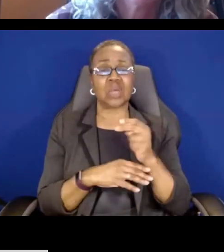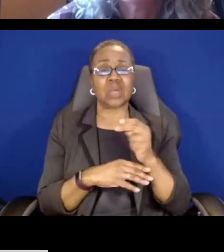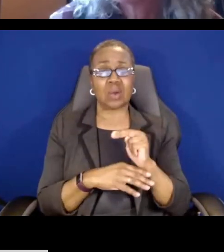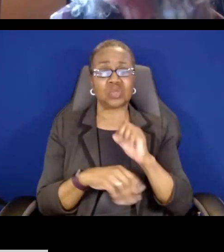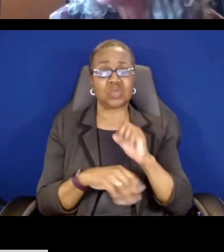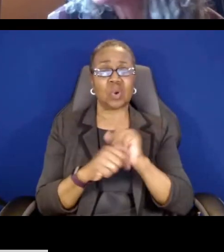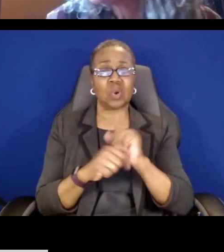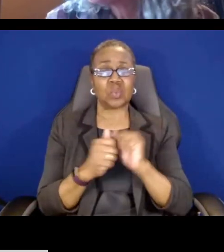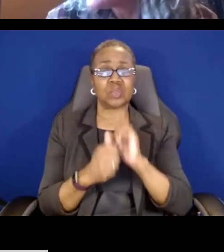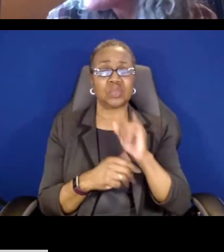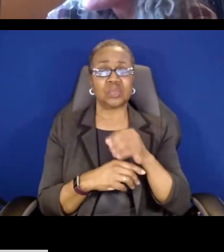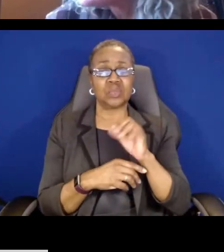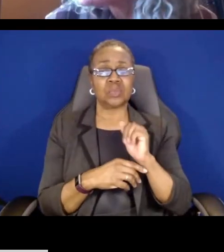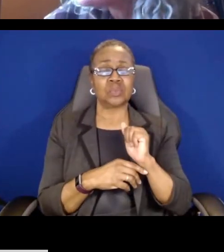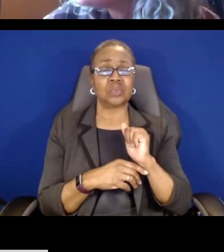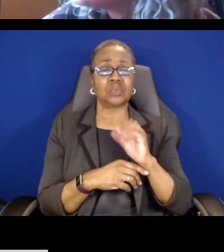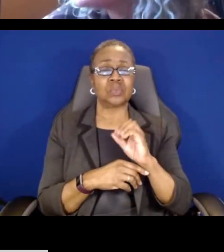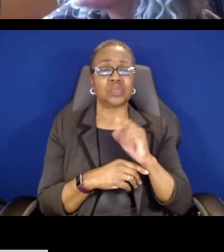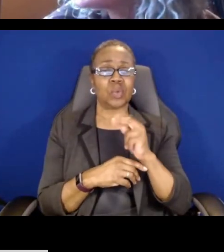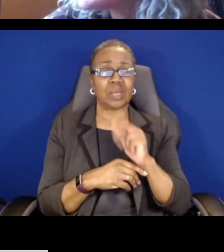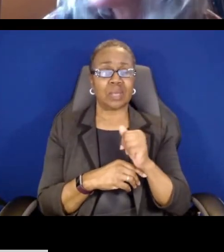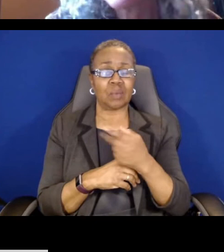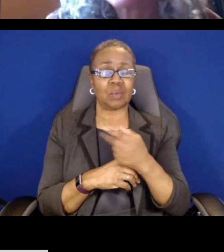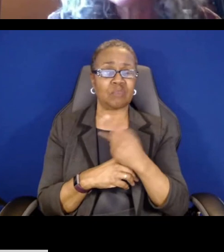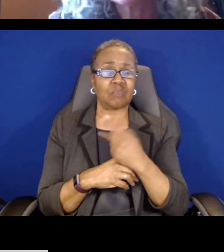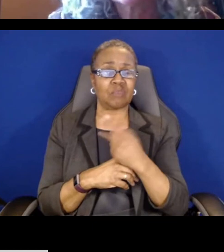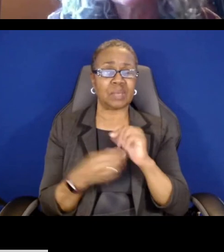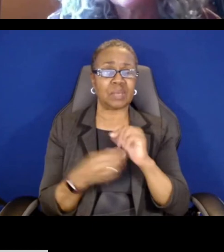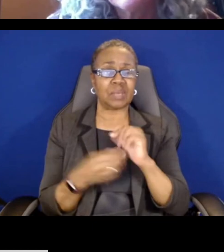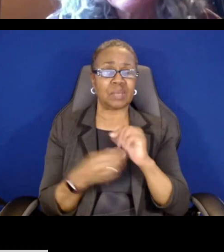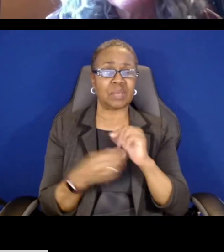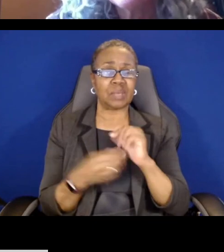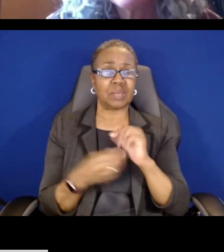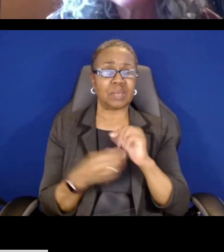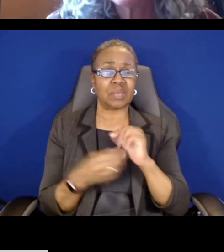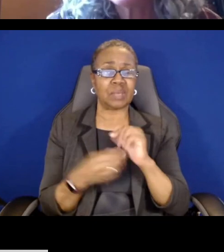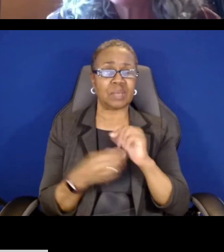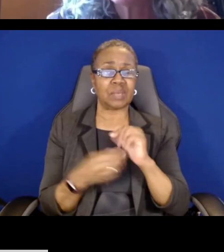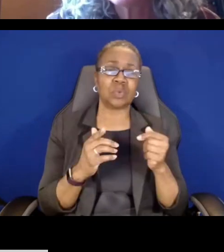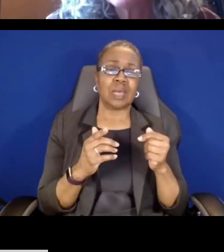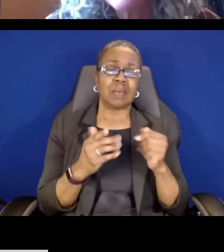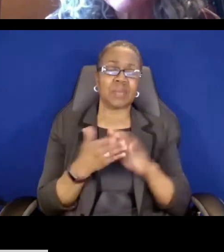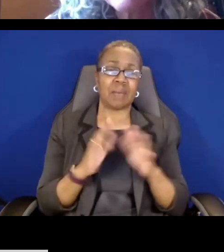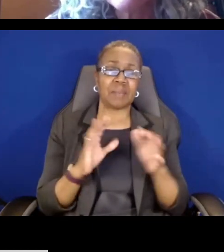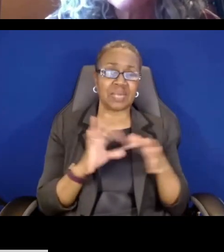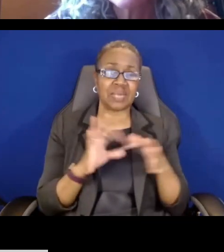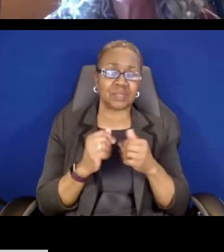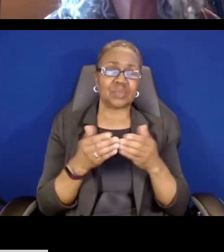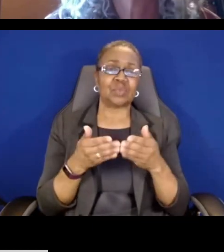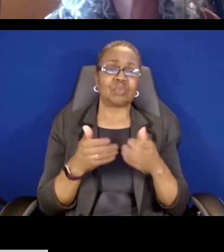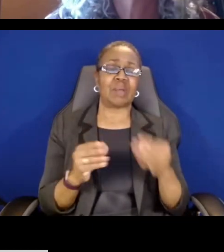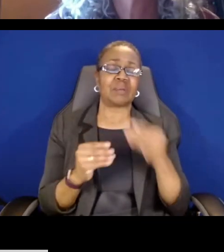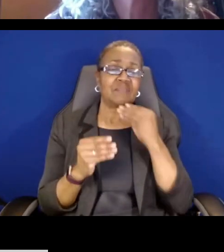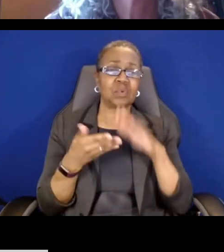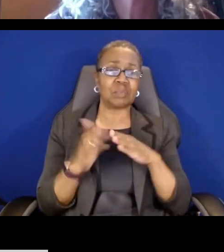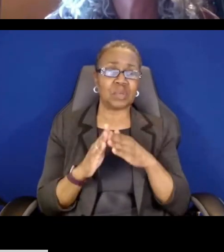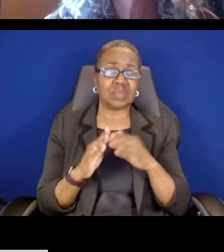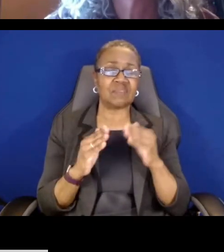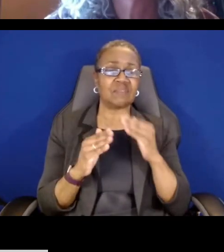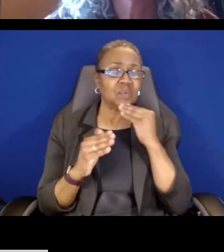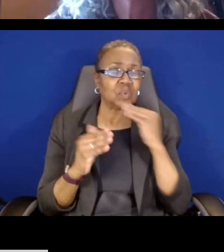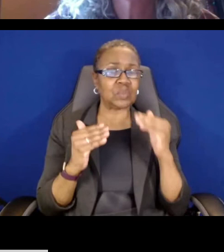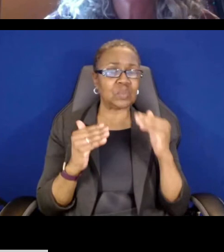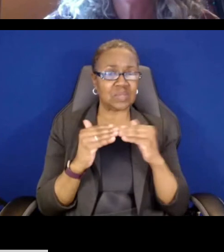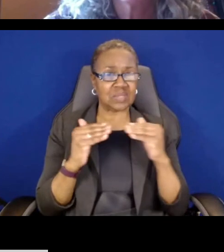we've become very good friends. To get connected to the broader food community, food justice community.